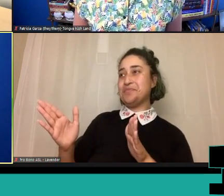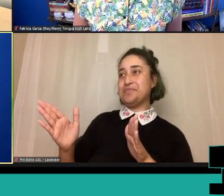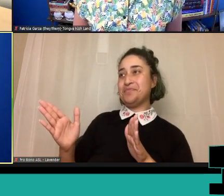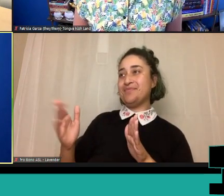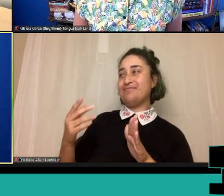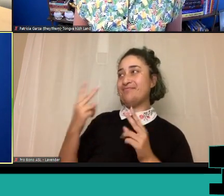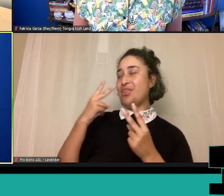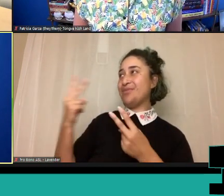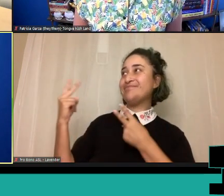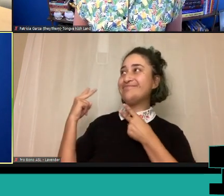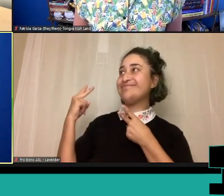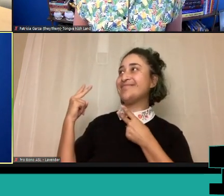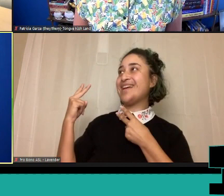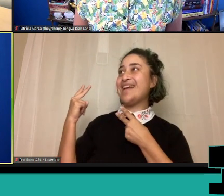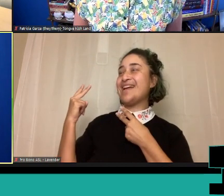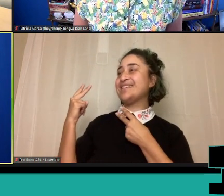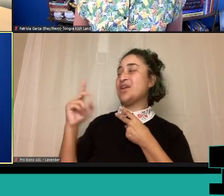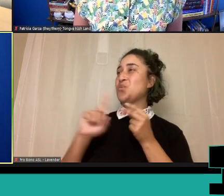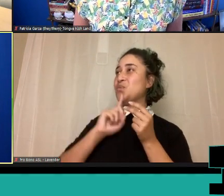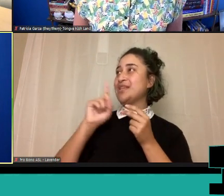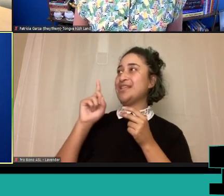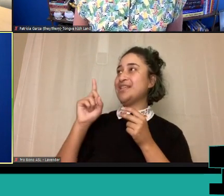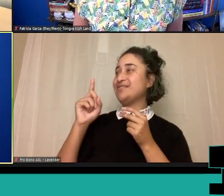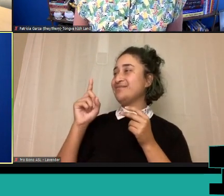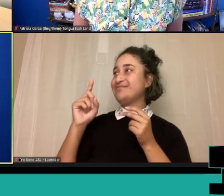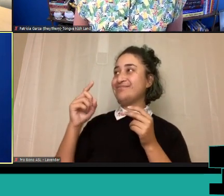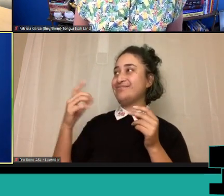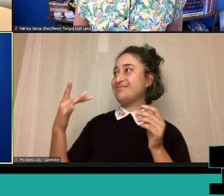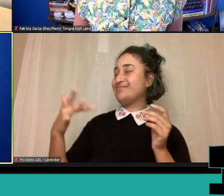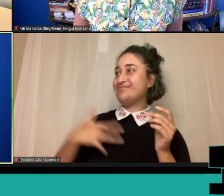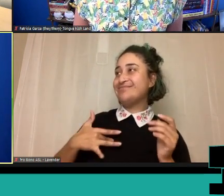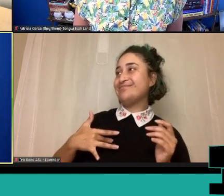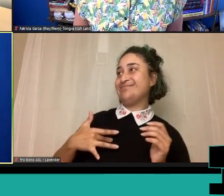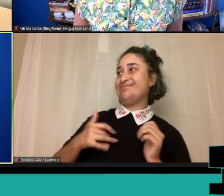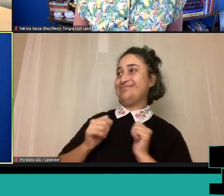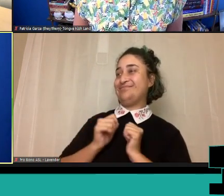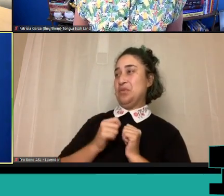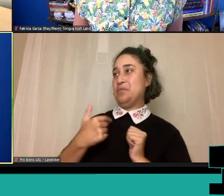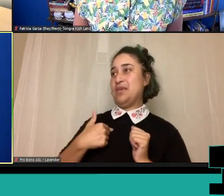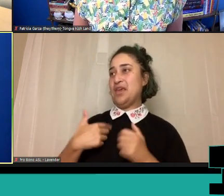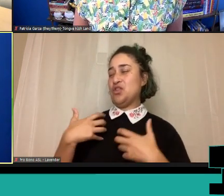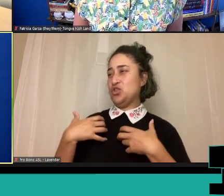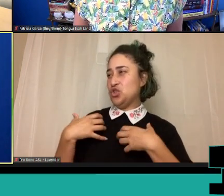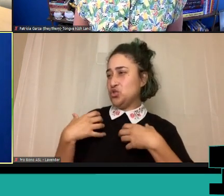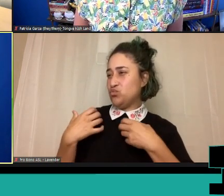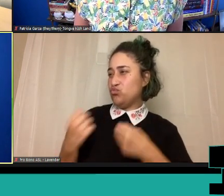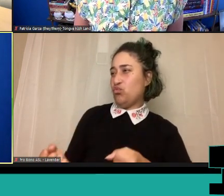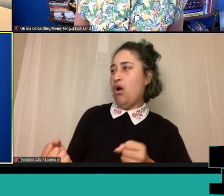just landed with me. Just it was strong presence,